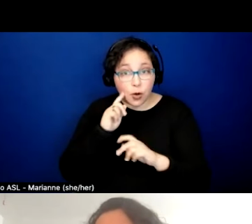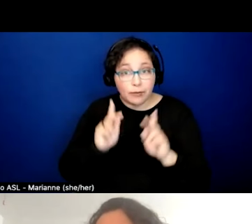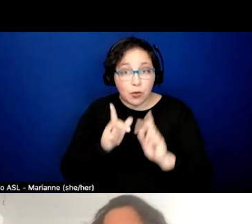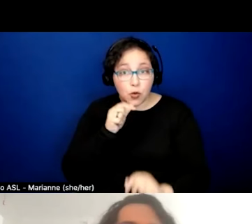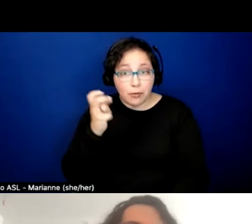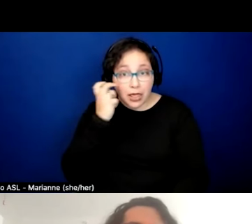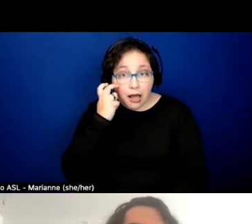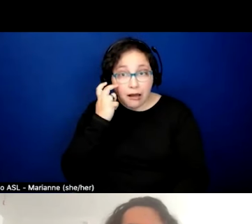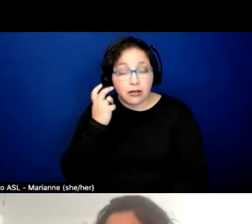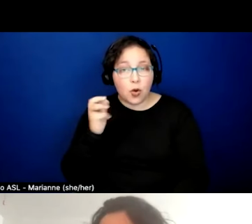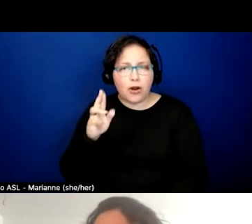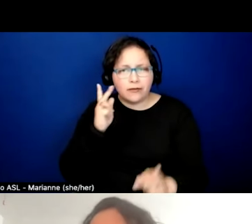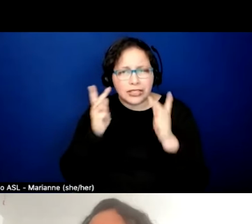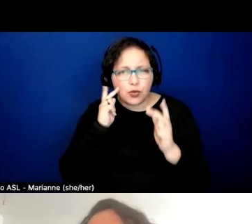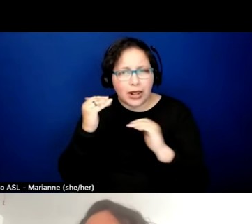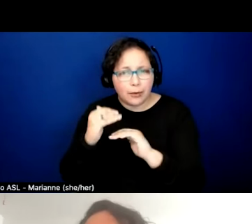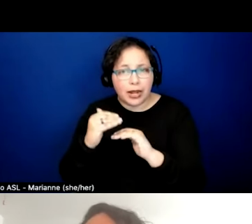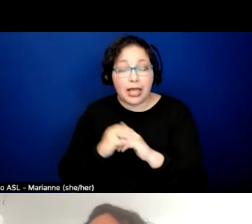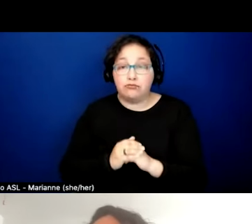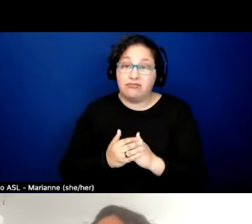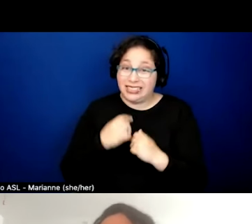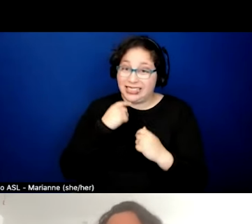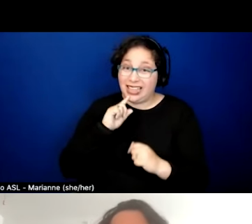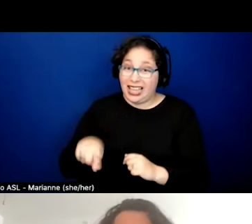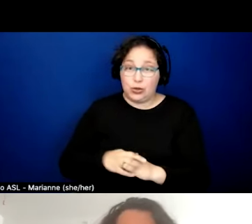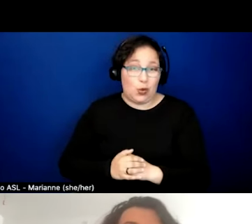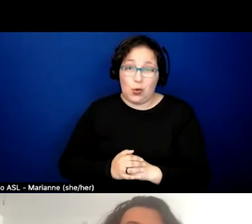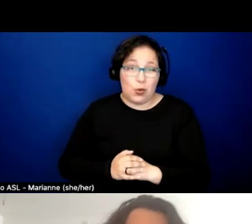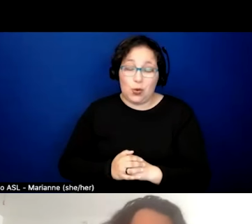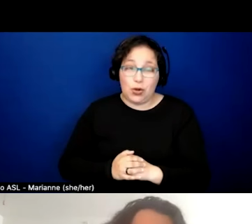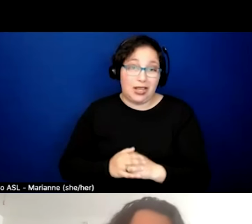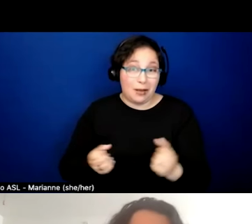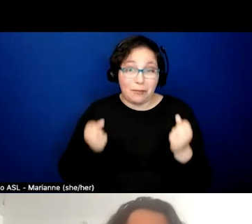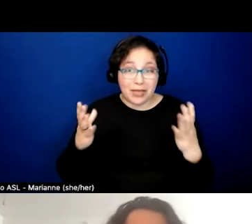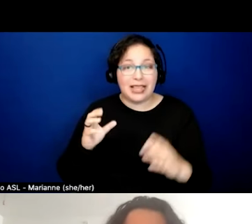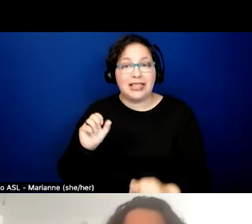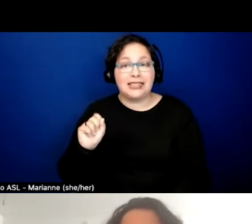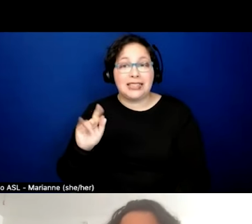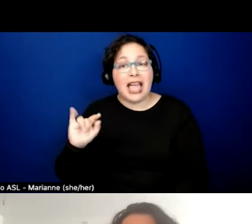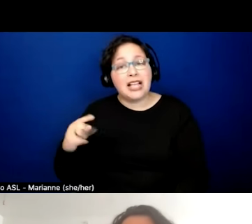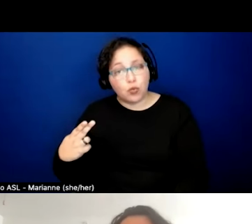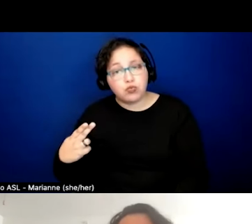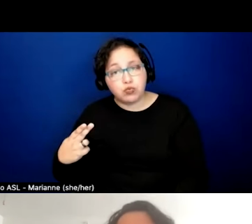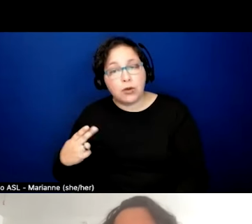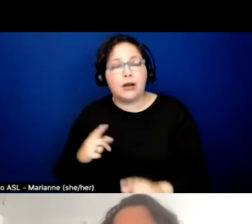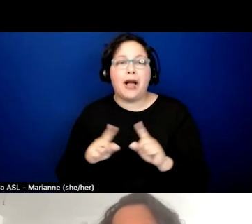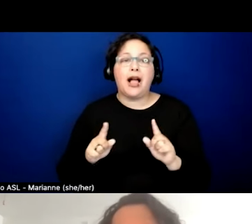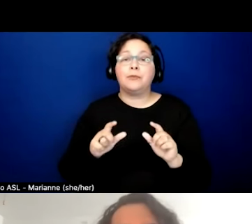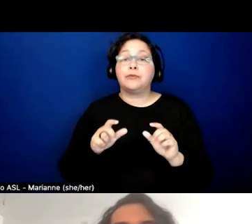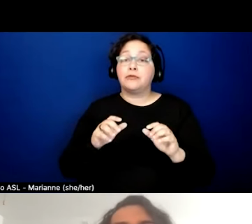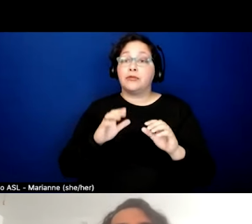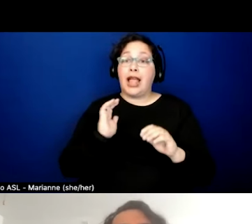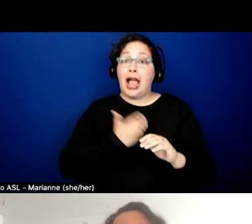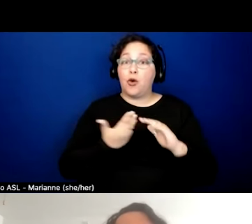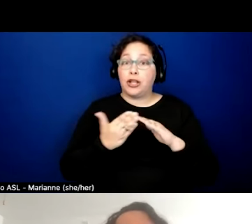answer is very simple. No, very few p5.js sketches are. But the community has worked